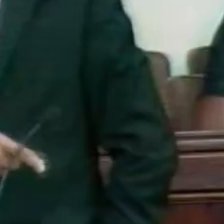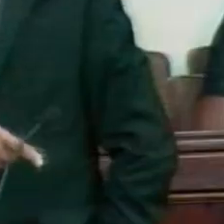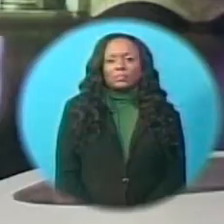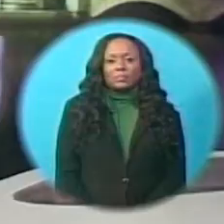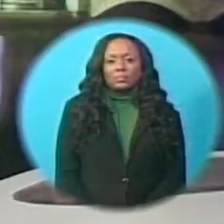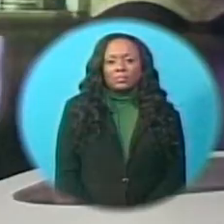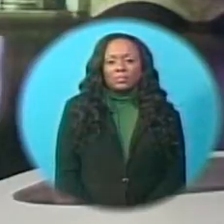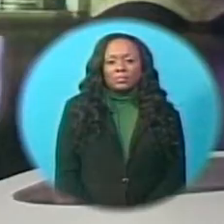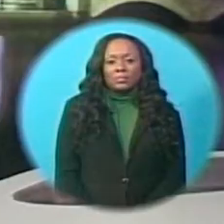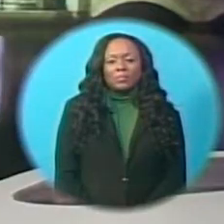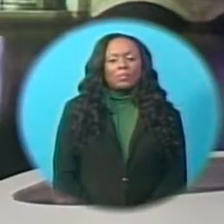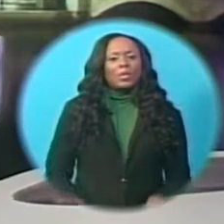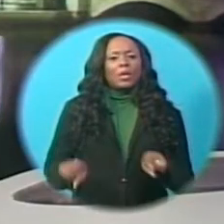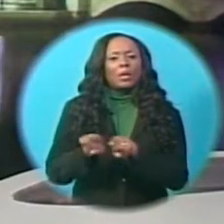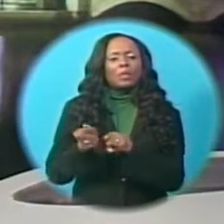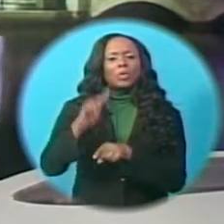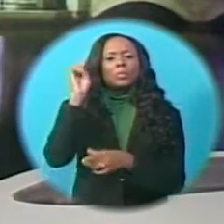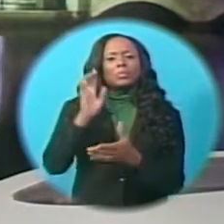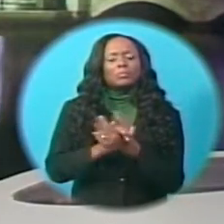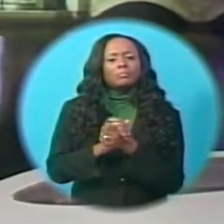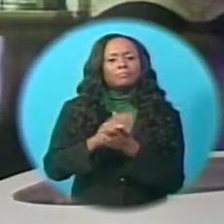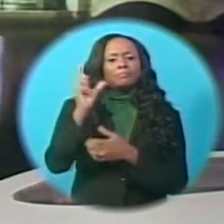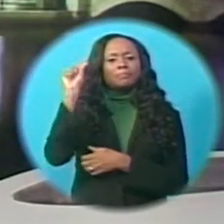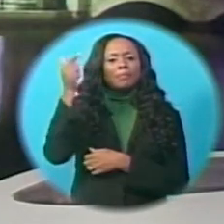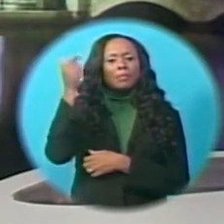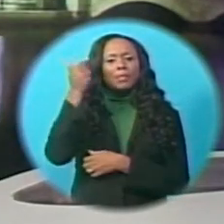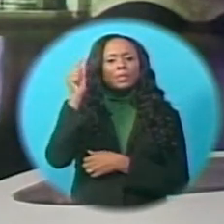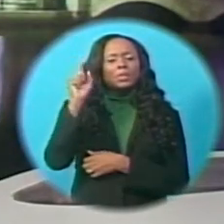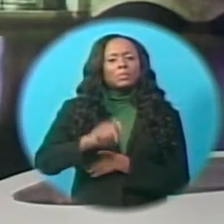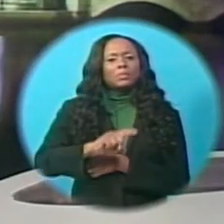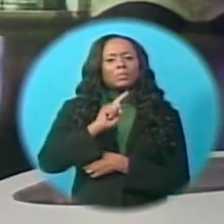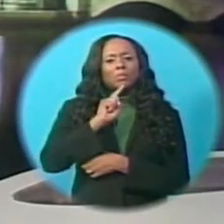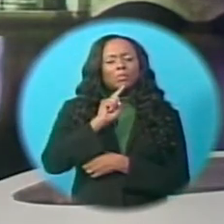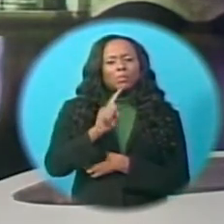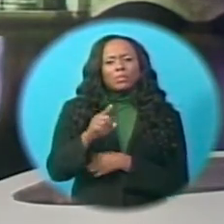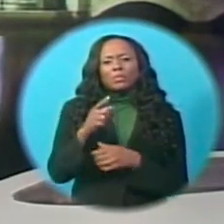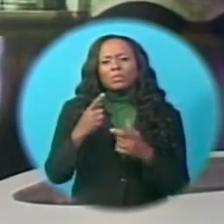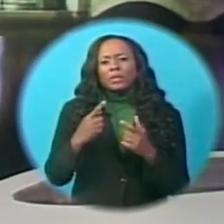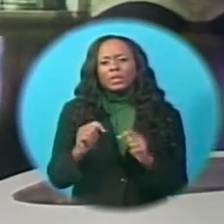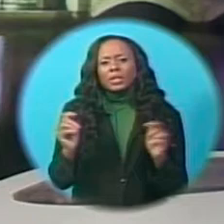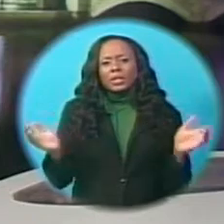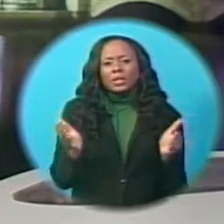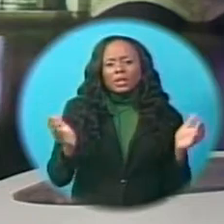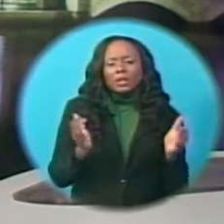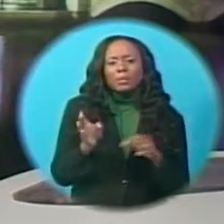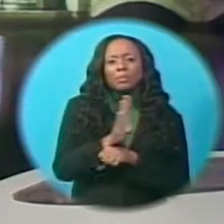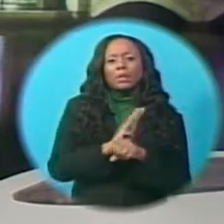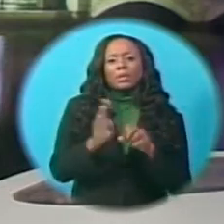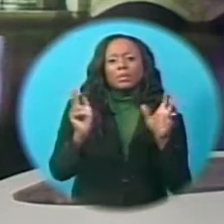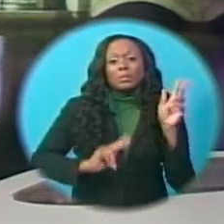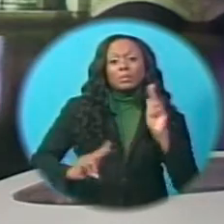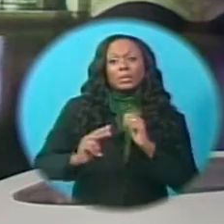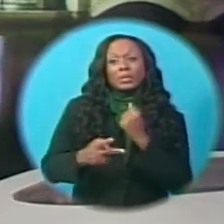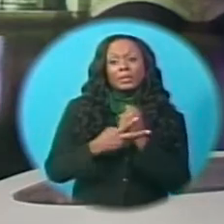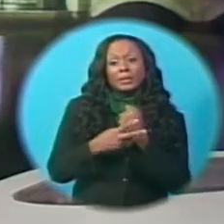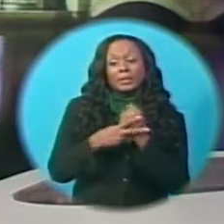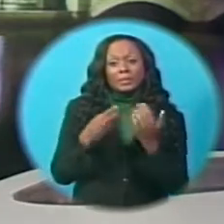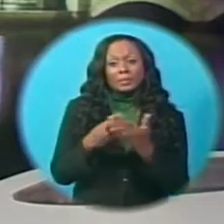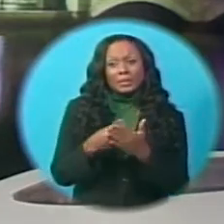it. Mr. Arthur also believes government should be introducing measures encouraging Barbadians to save.